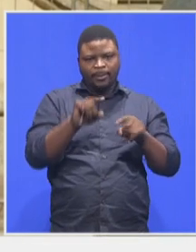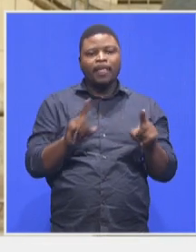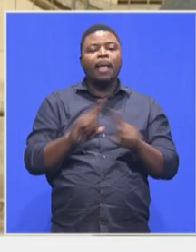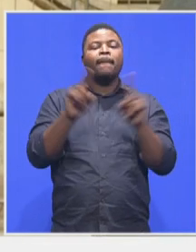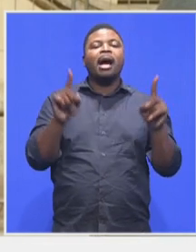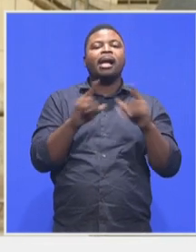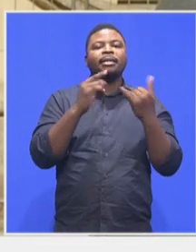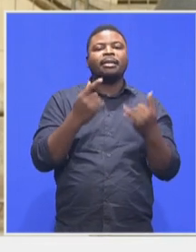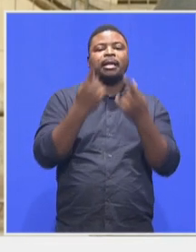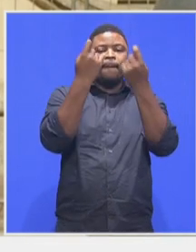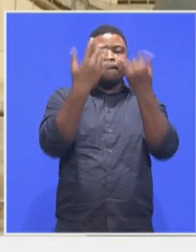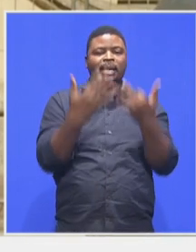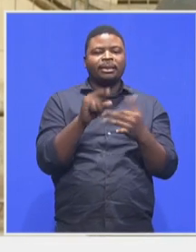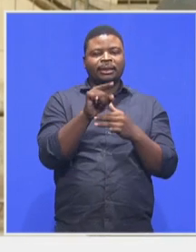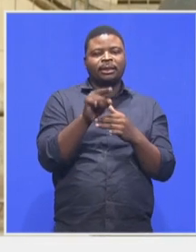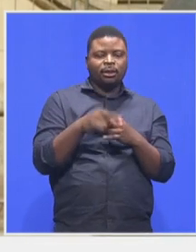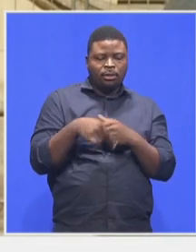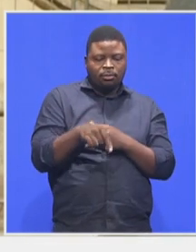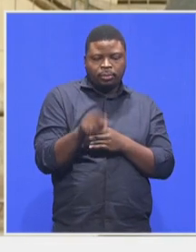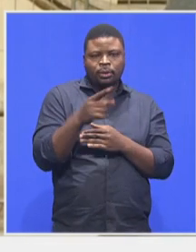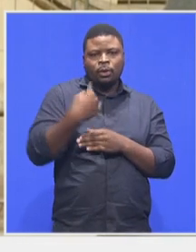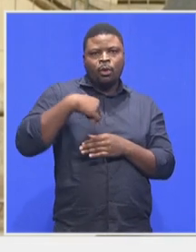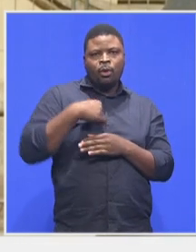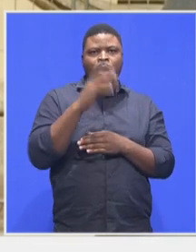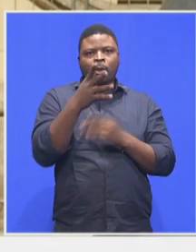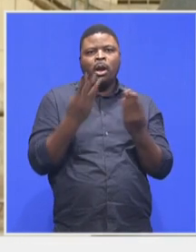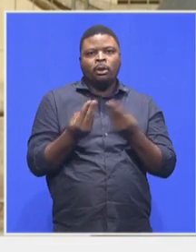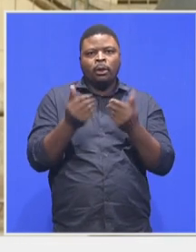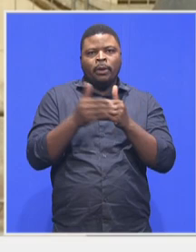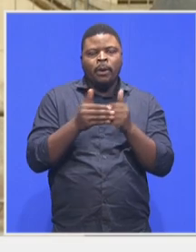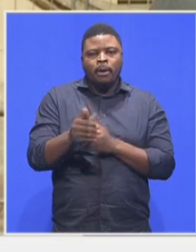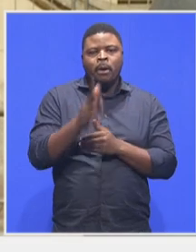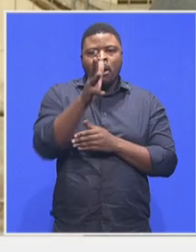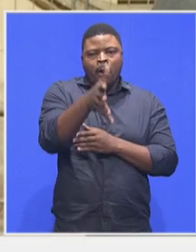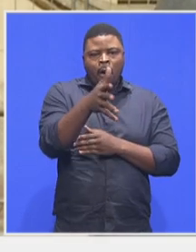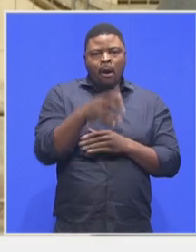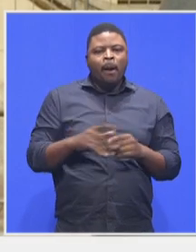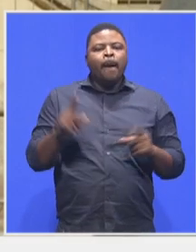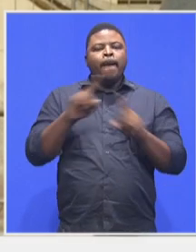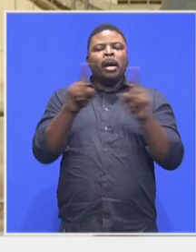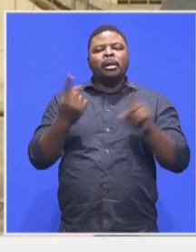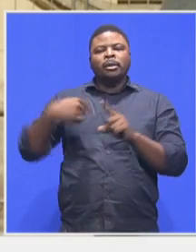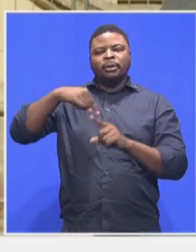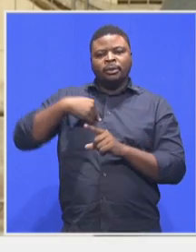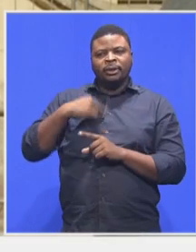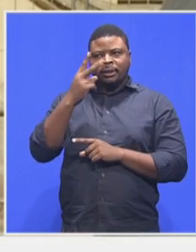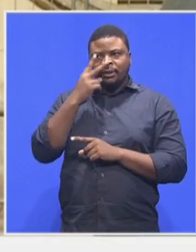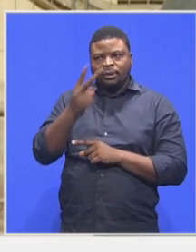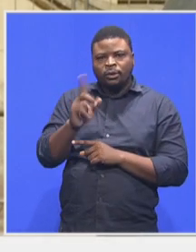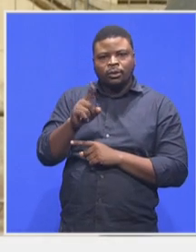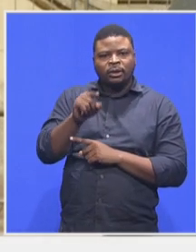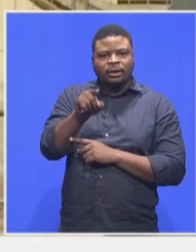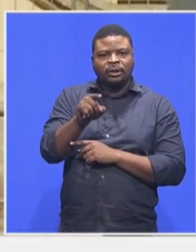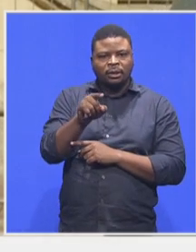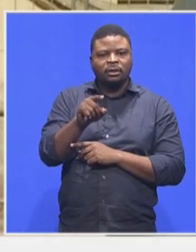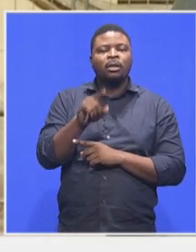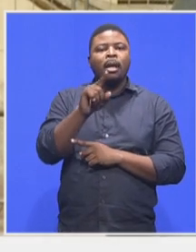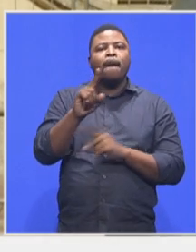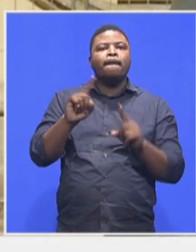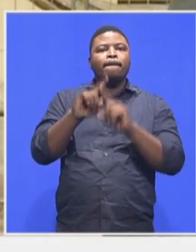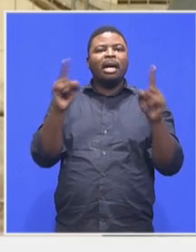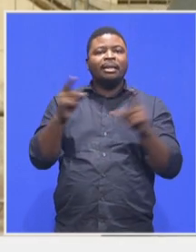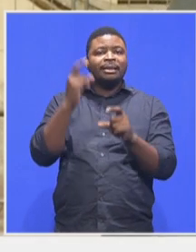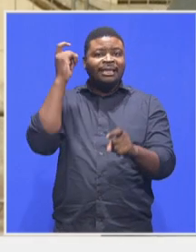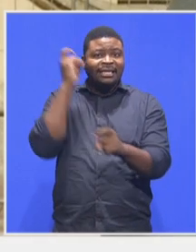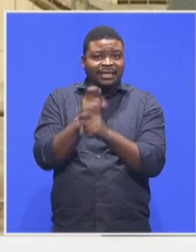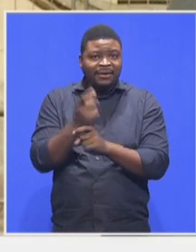coming, that's what we'll be addressing. But what are we looking for? I think it's not rocket science, because